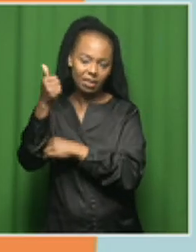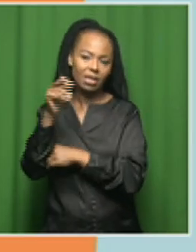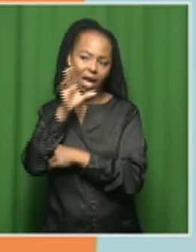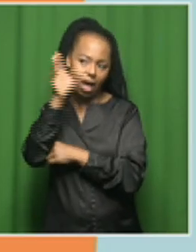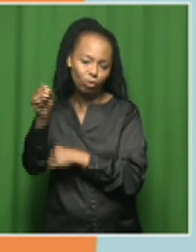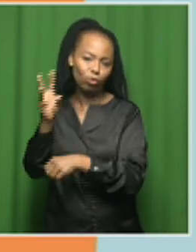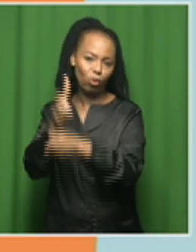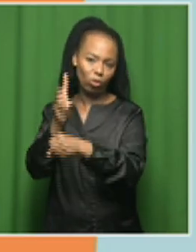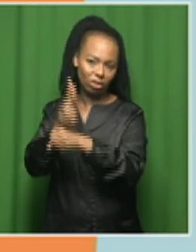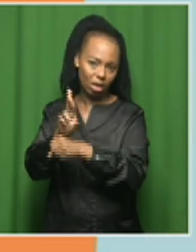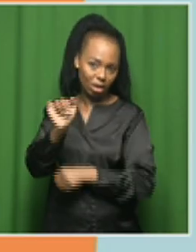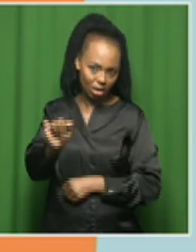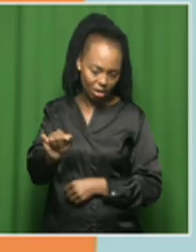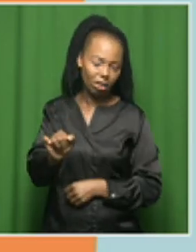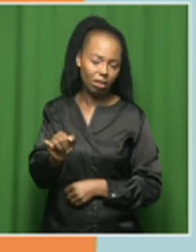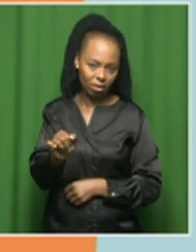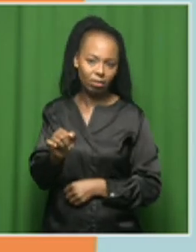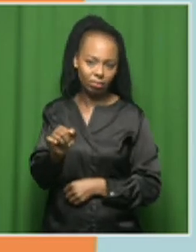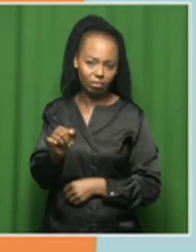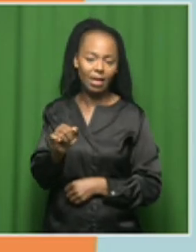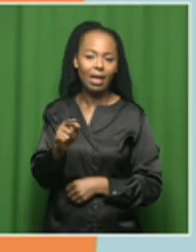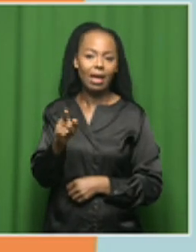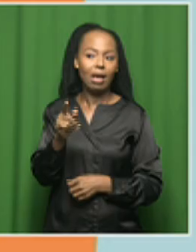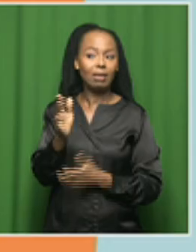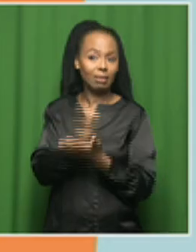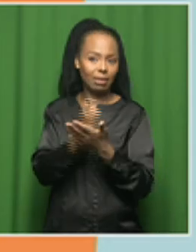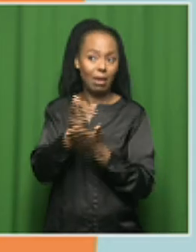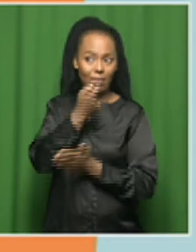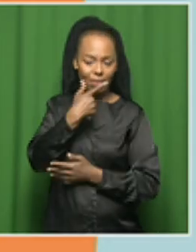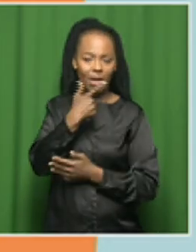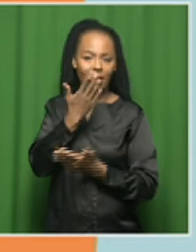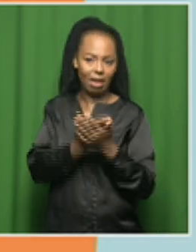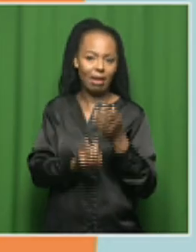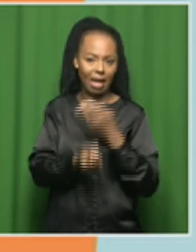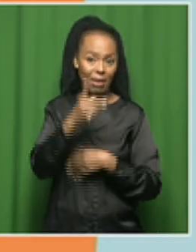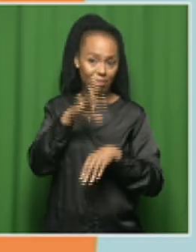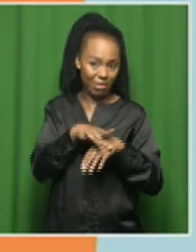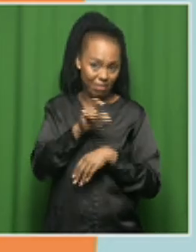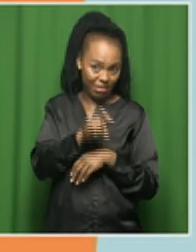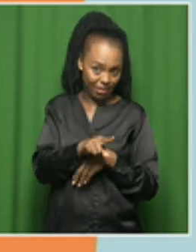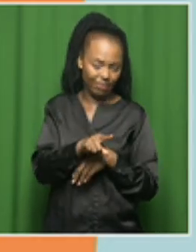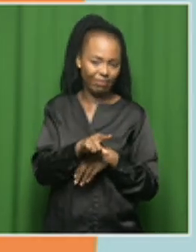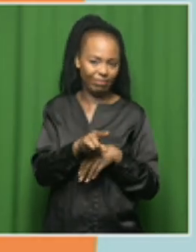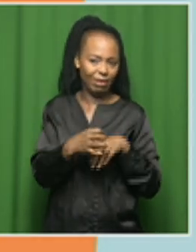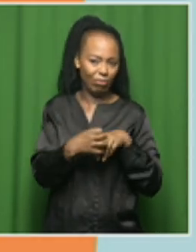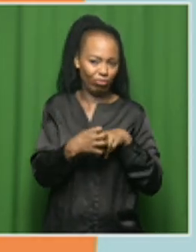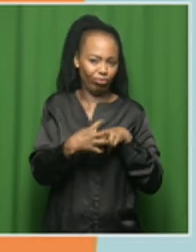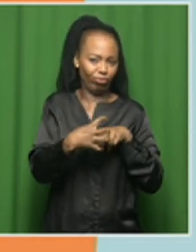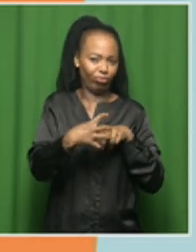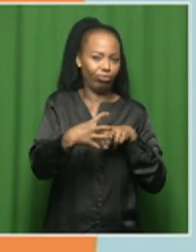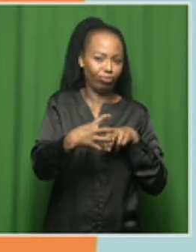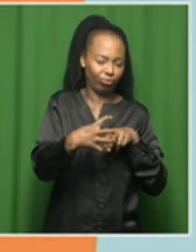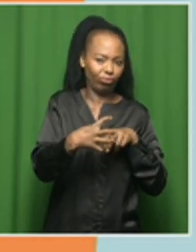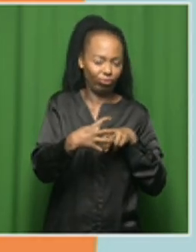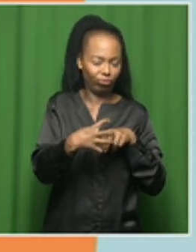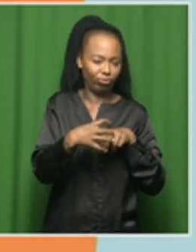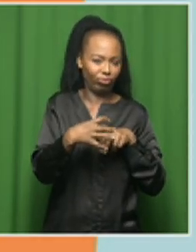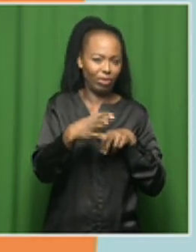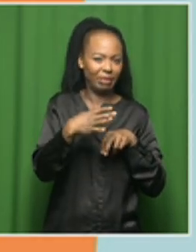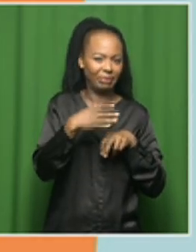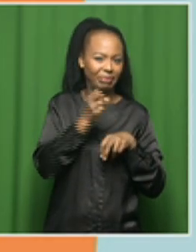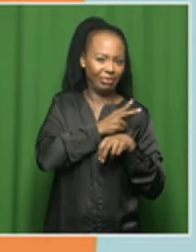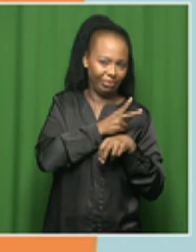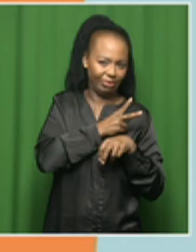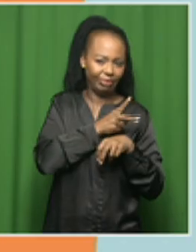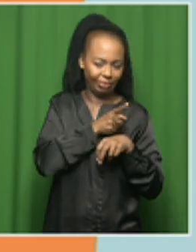cause for causing the gout flare-up. And then things such as also your increase in weight,